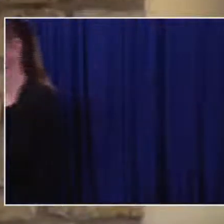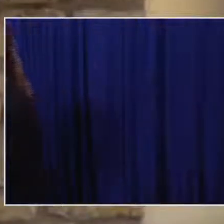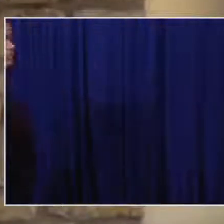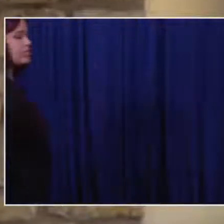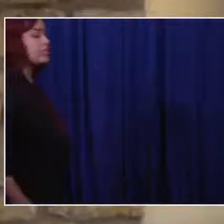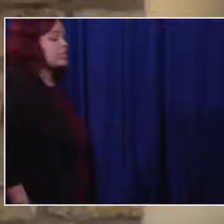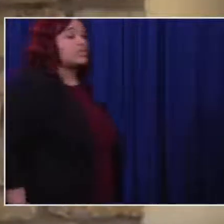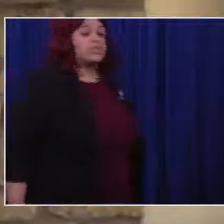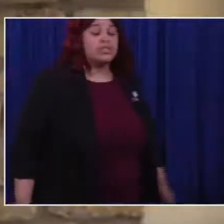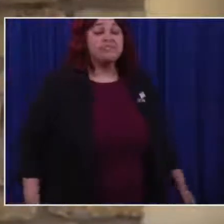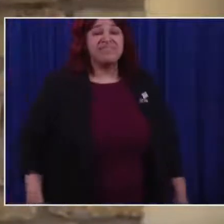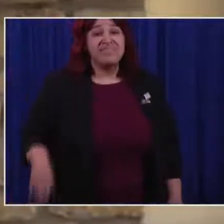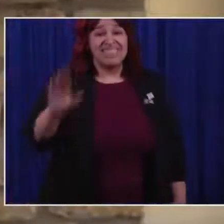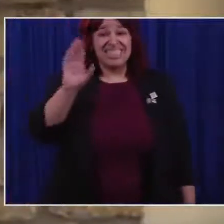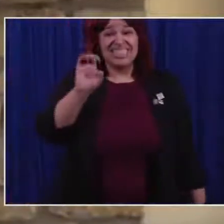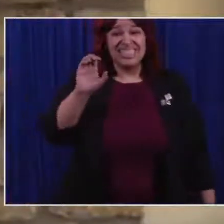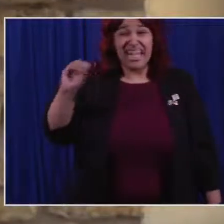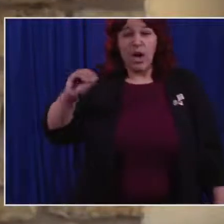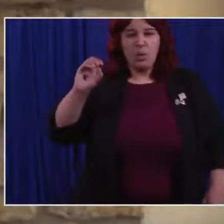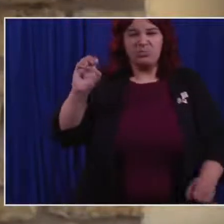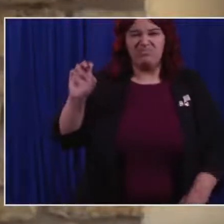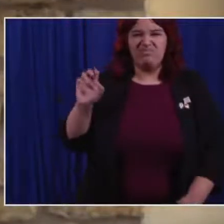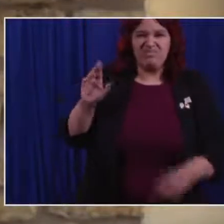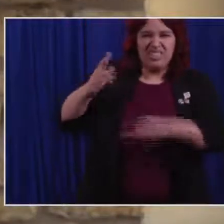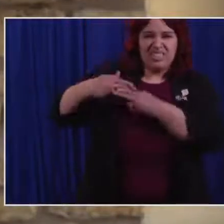was, trying to think,